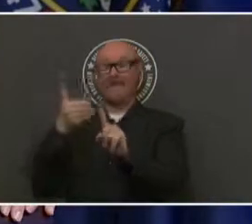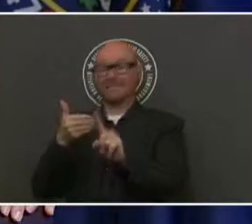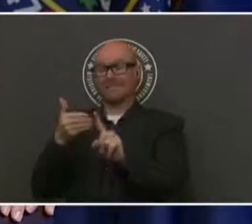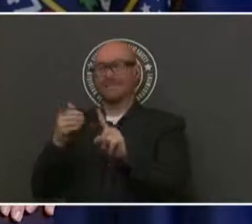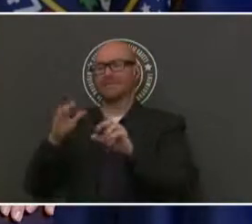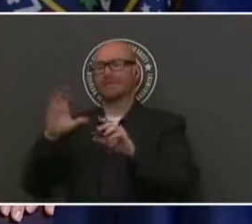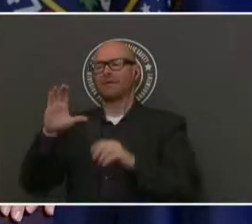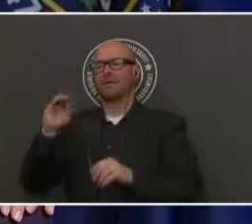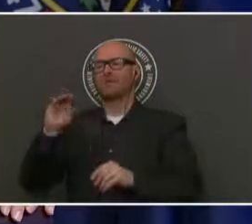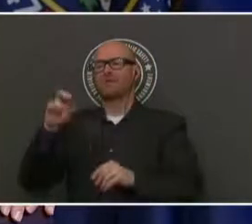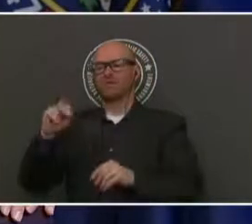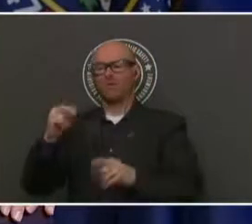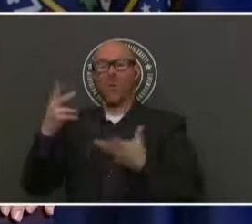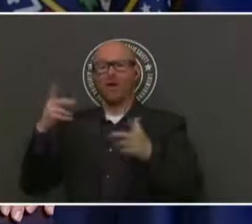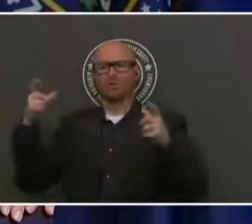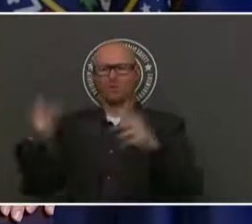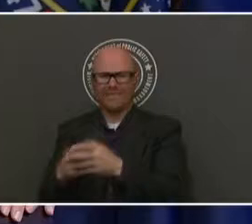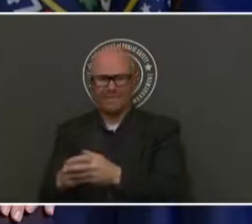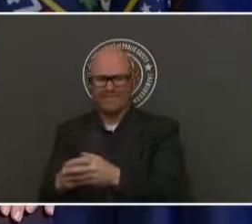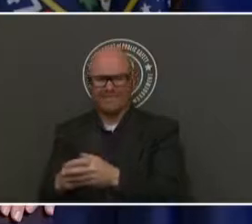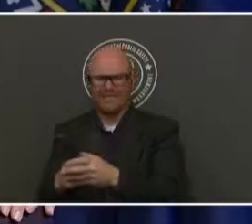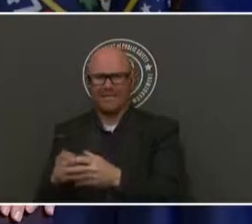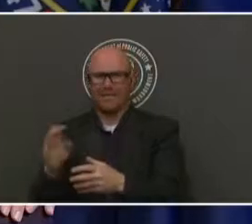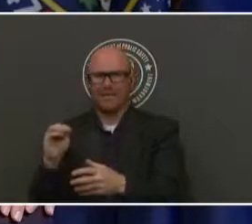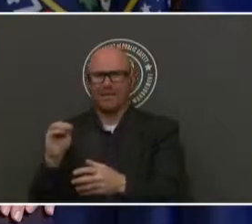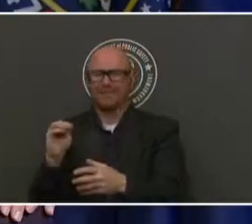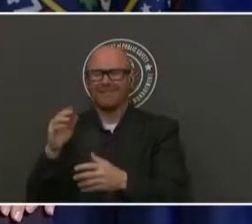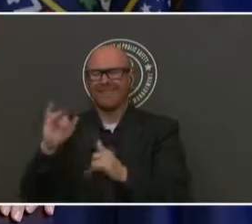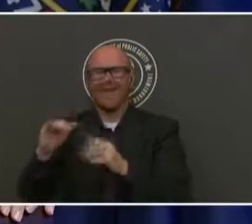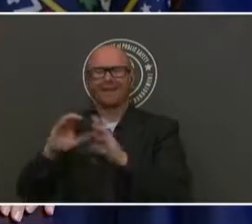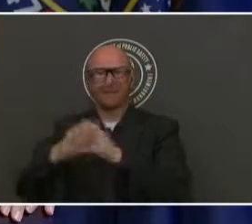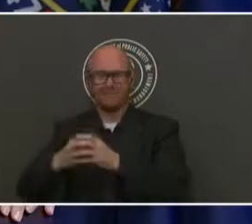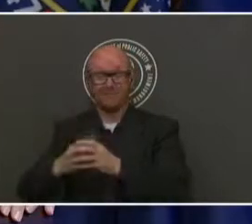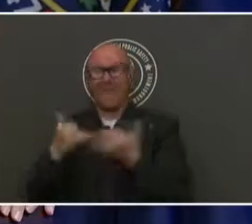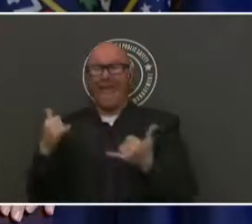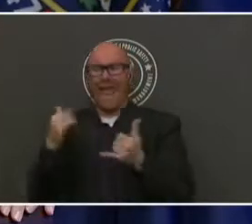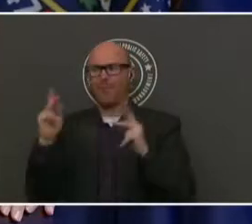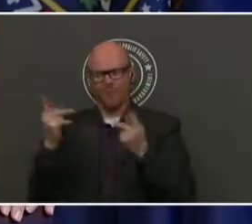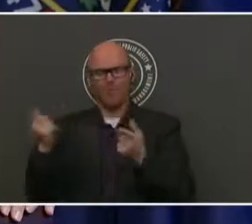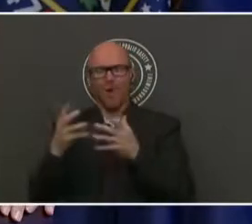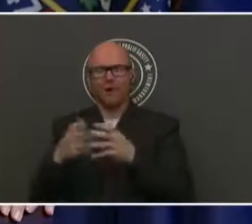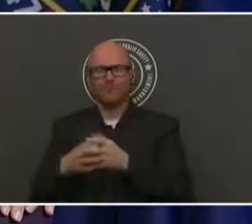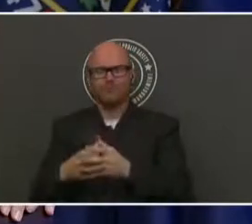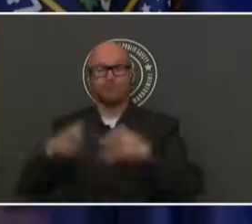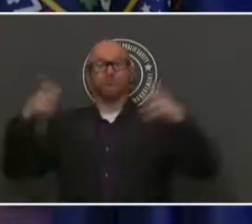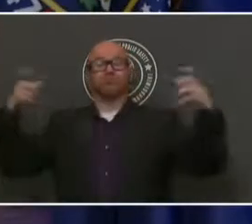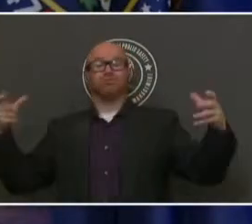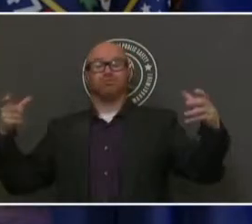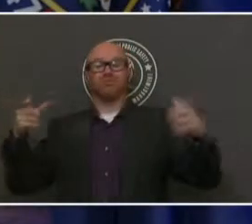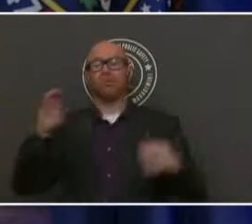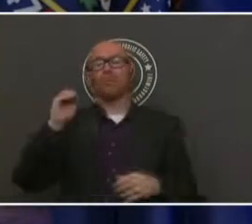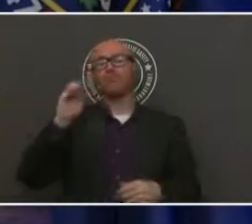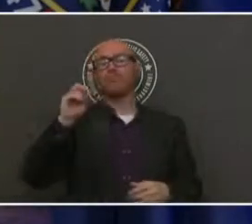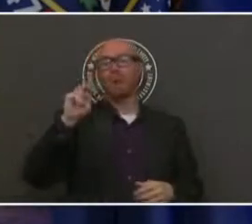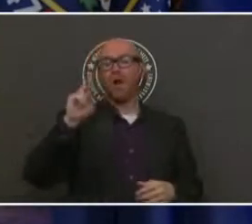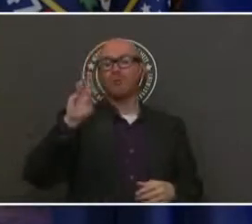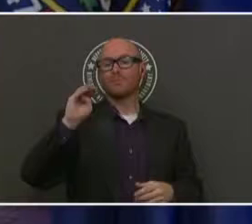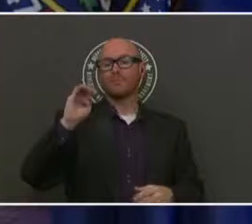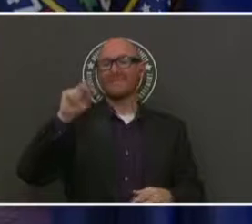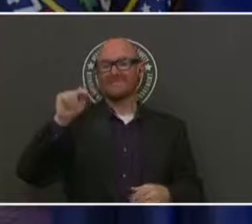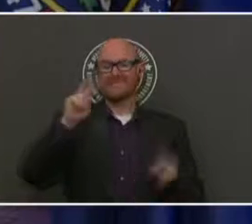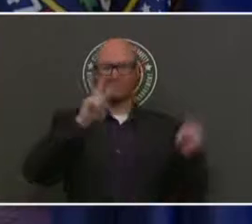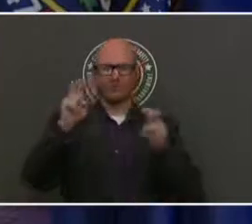monument, and this commission is in favor of growing the monument. These monuments issues issues are so much bigger